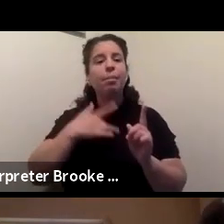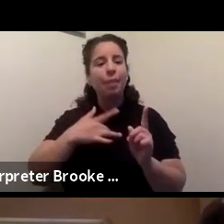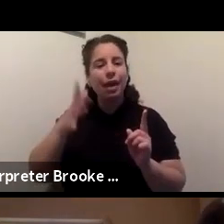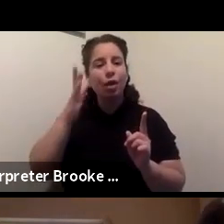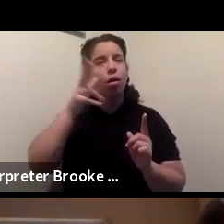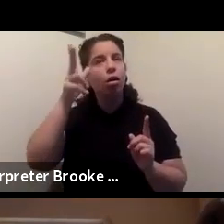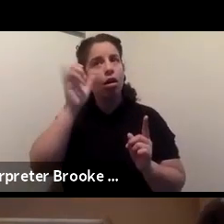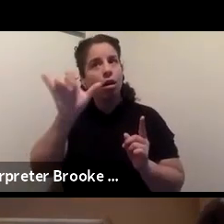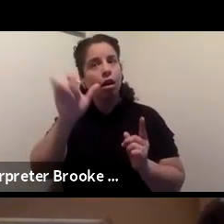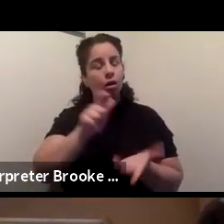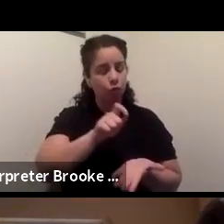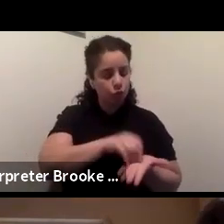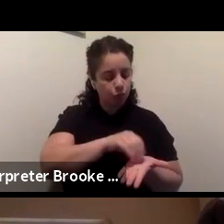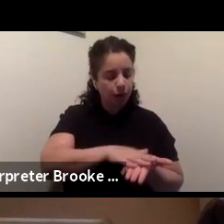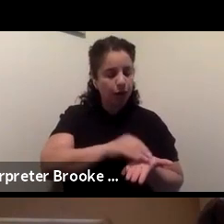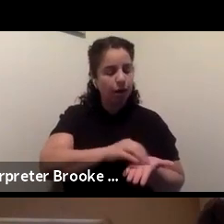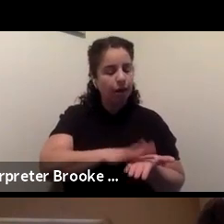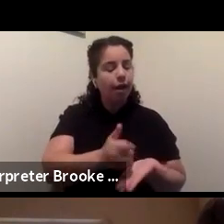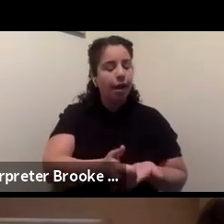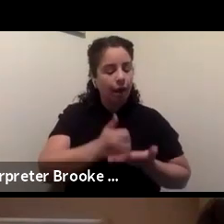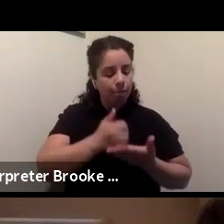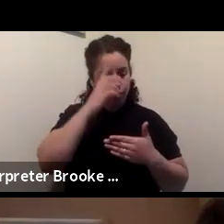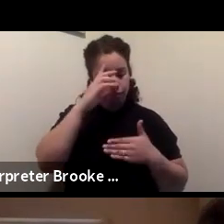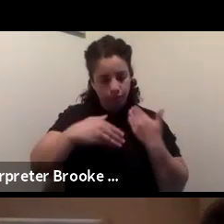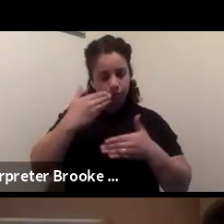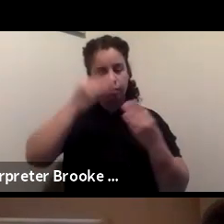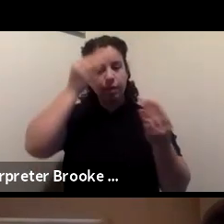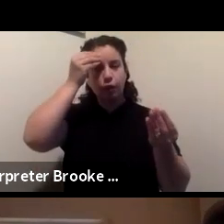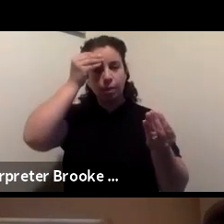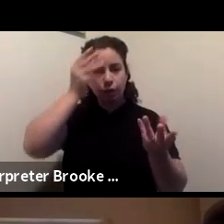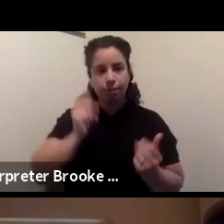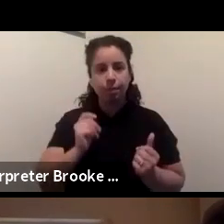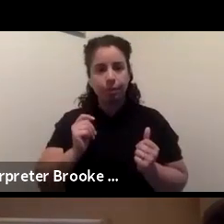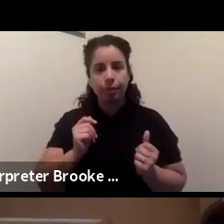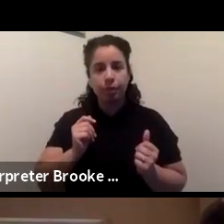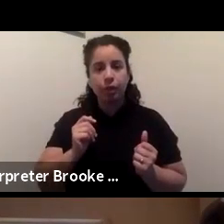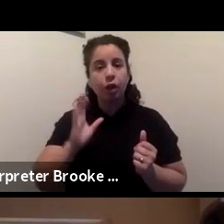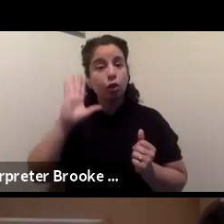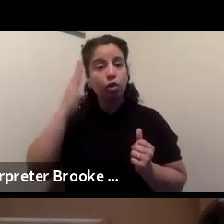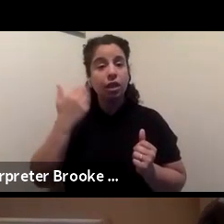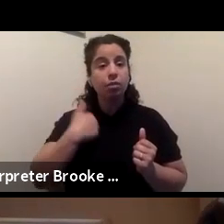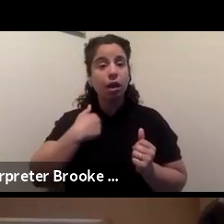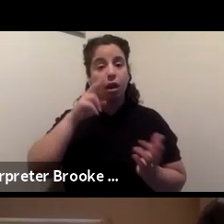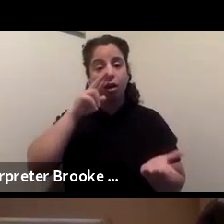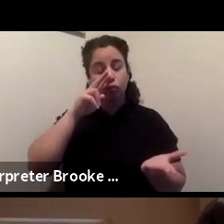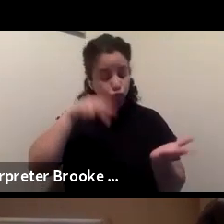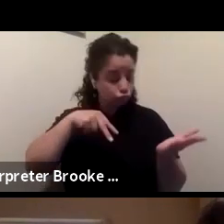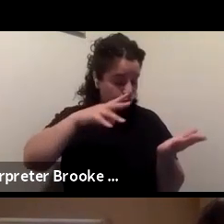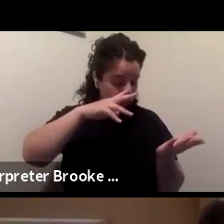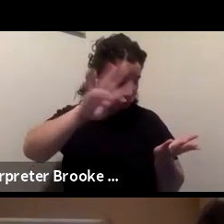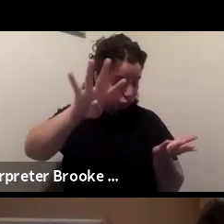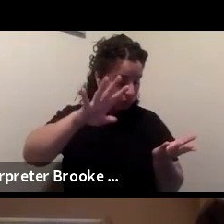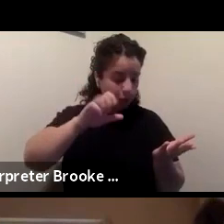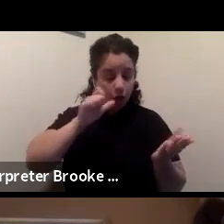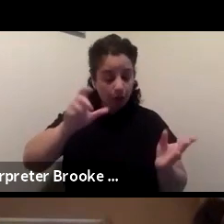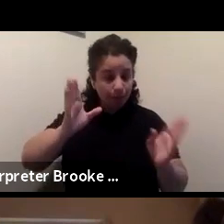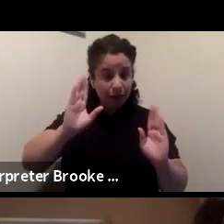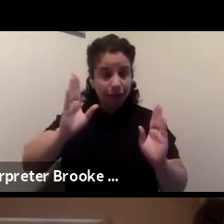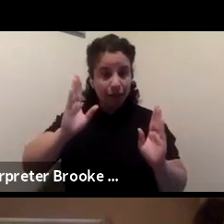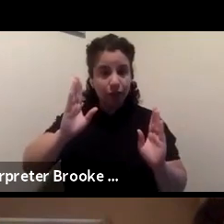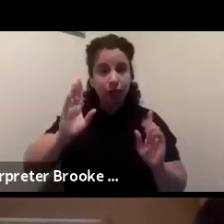as a way of processing information. So if it looks like I'm not giving attention, or if you don't